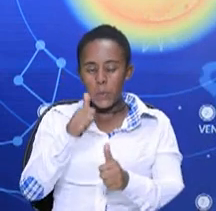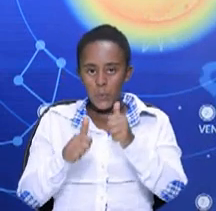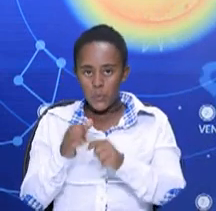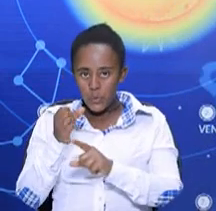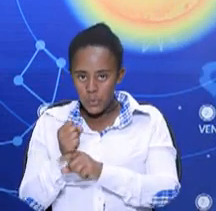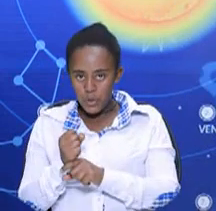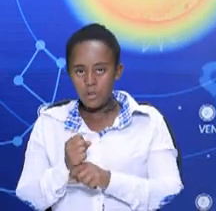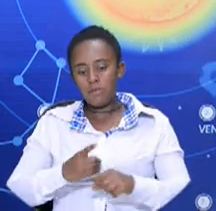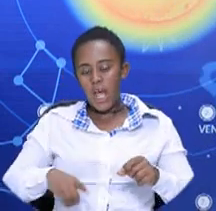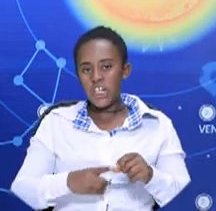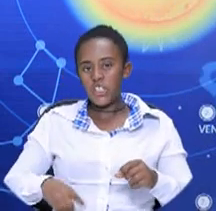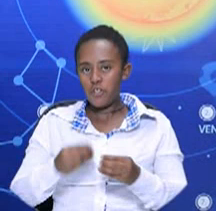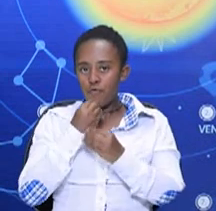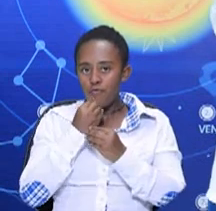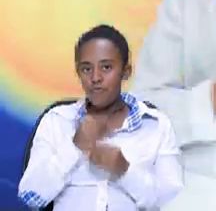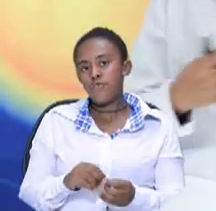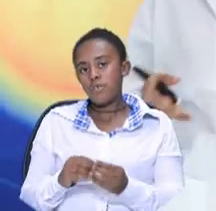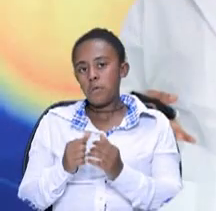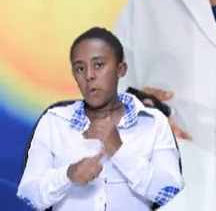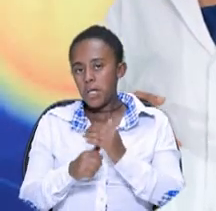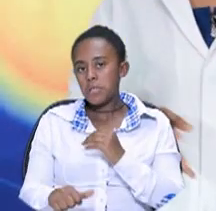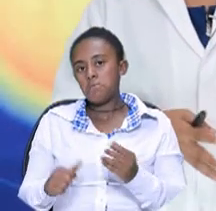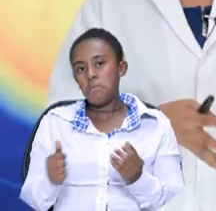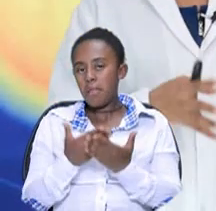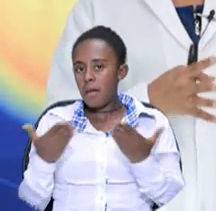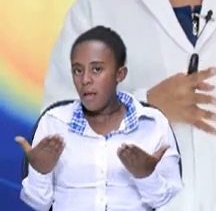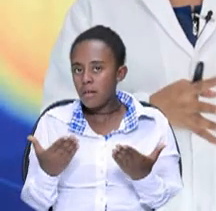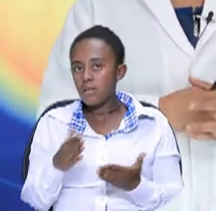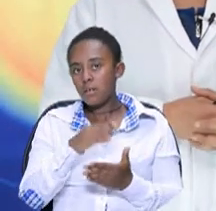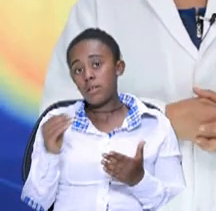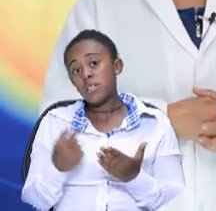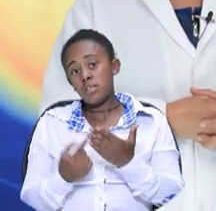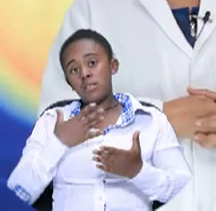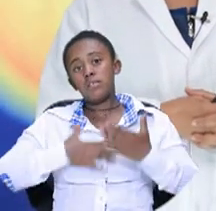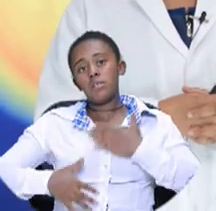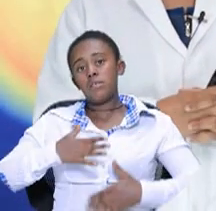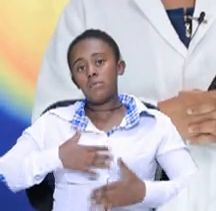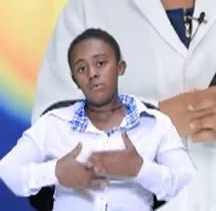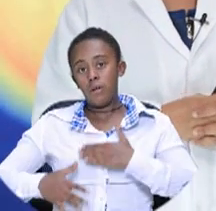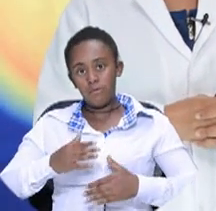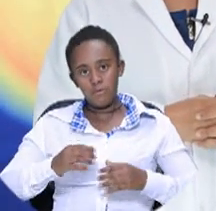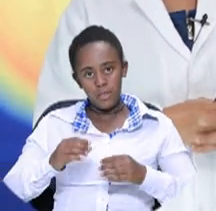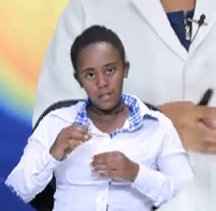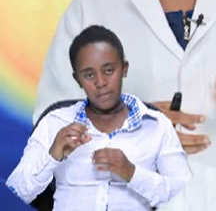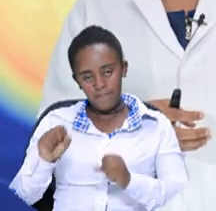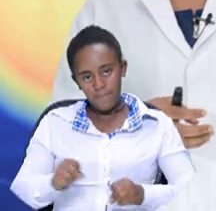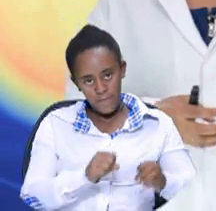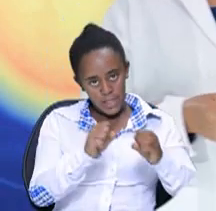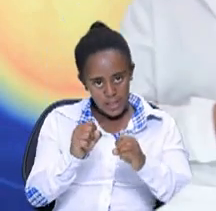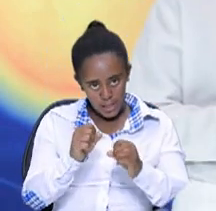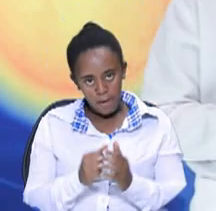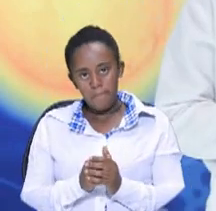carries digested food, waste materials in our body, and this circulatory system play important role